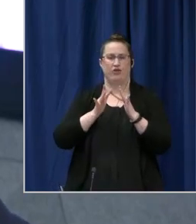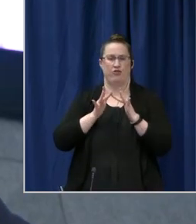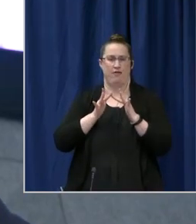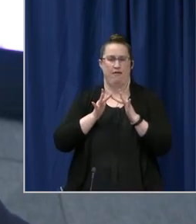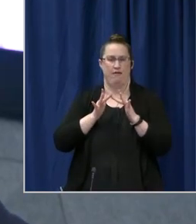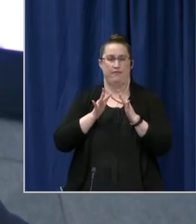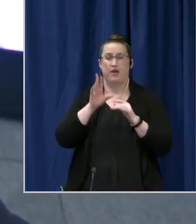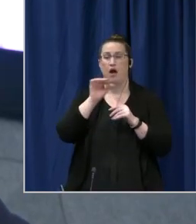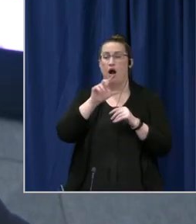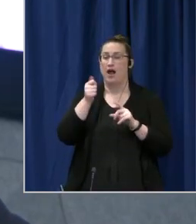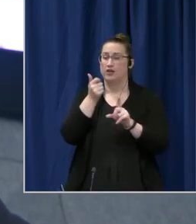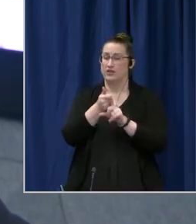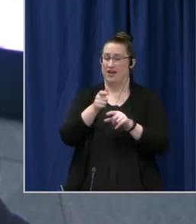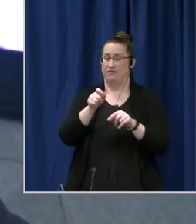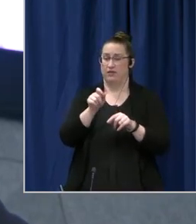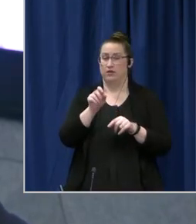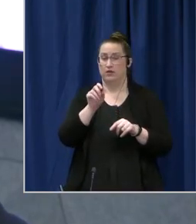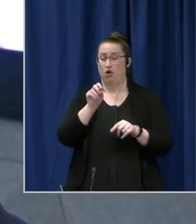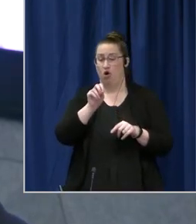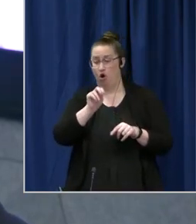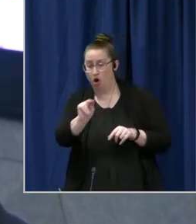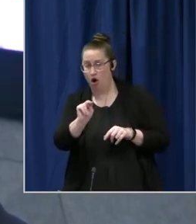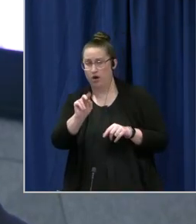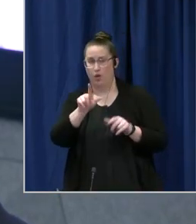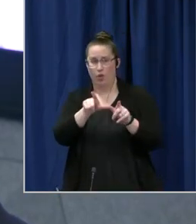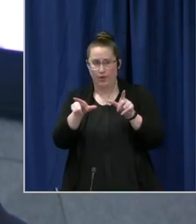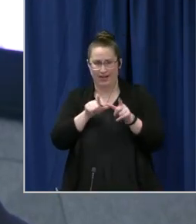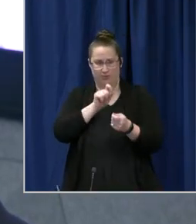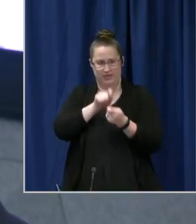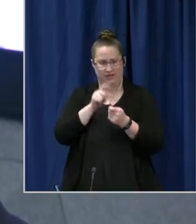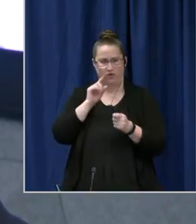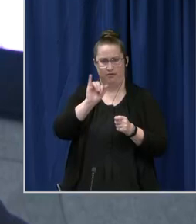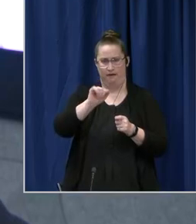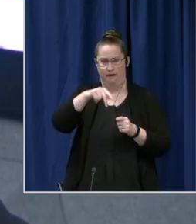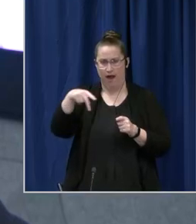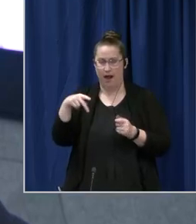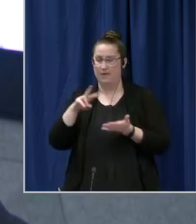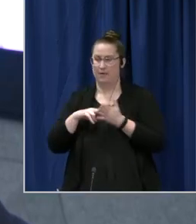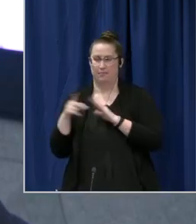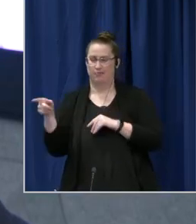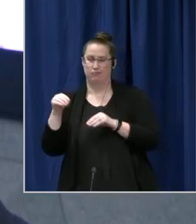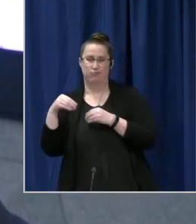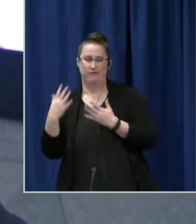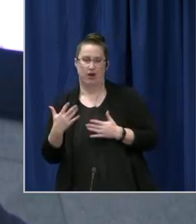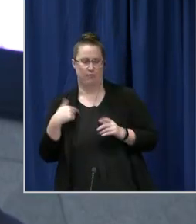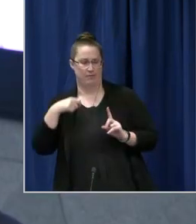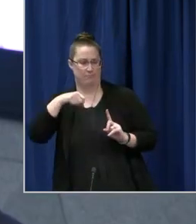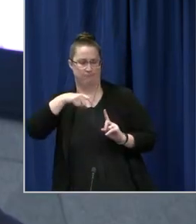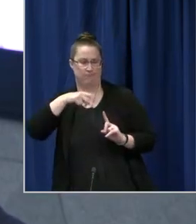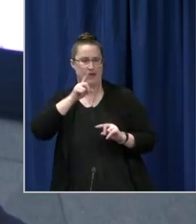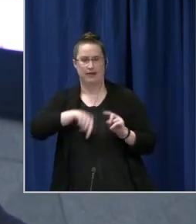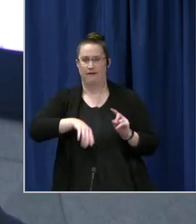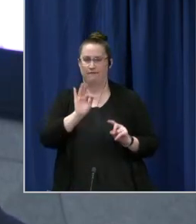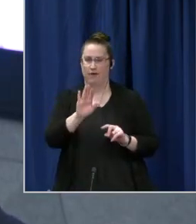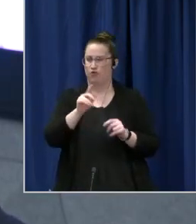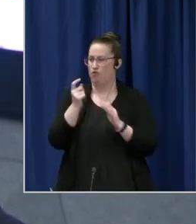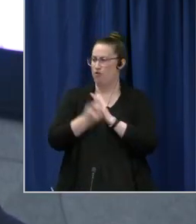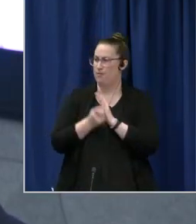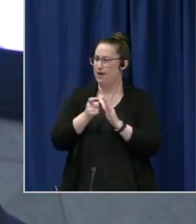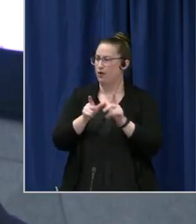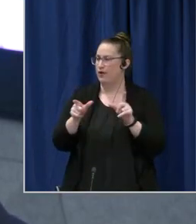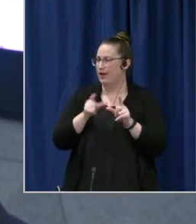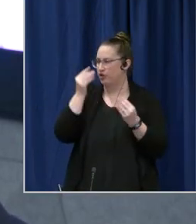Unless you have turned on location for that application, the provider may not have your automatic location